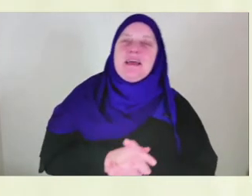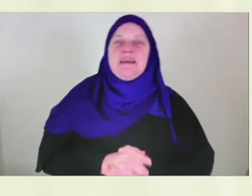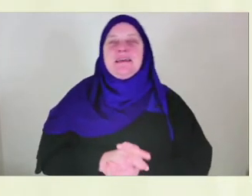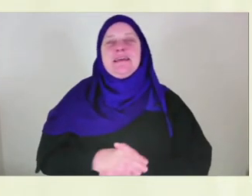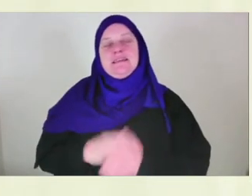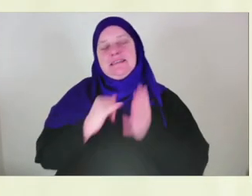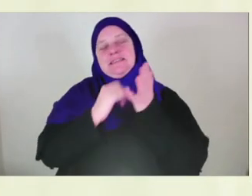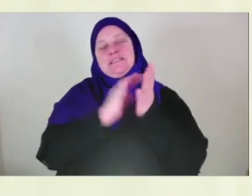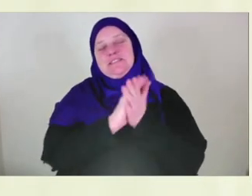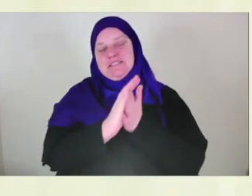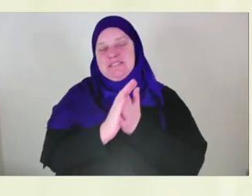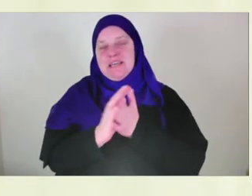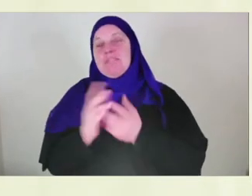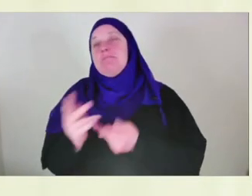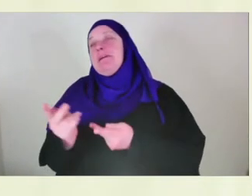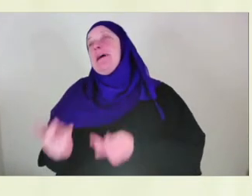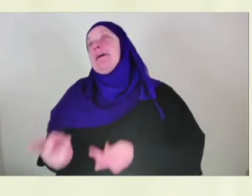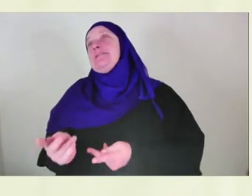Sheikh,